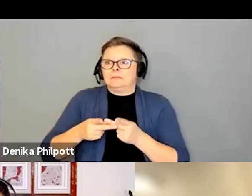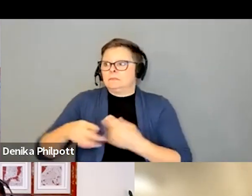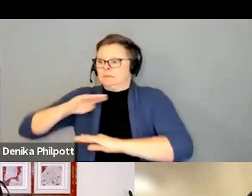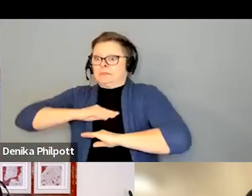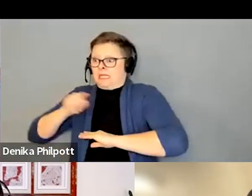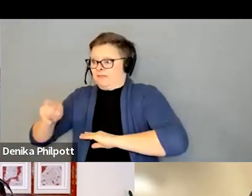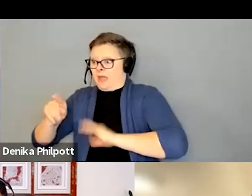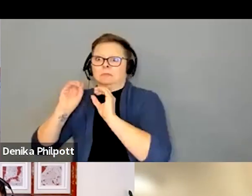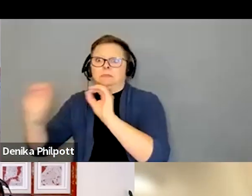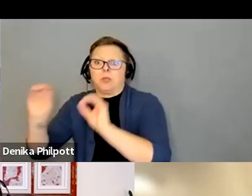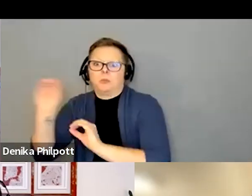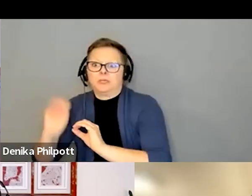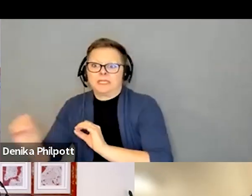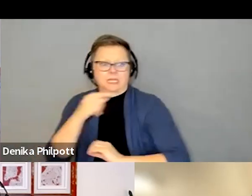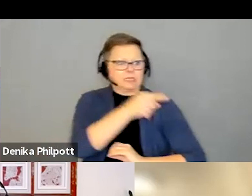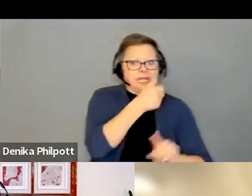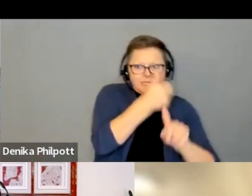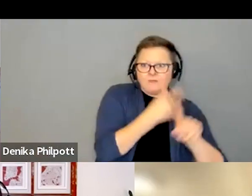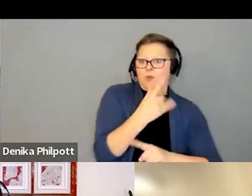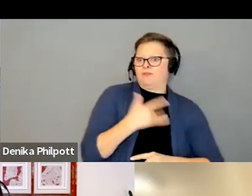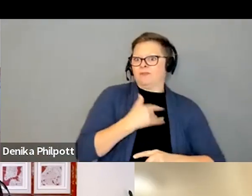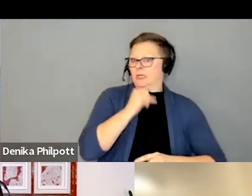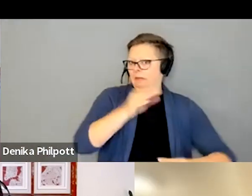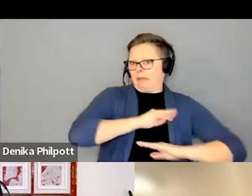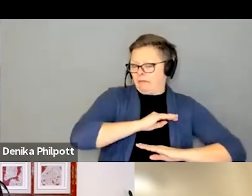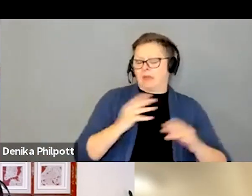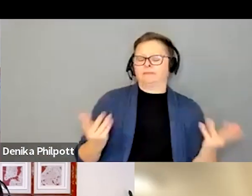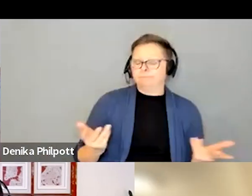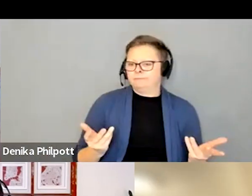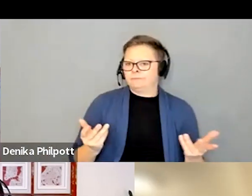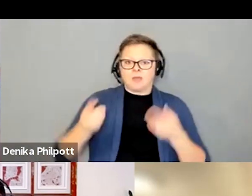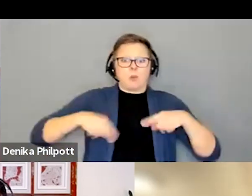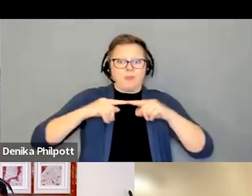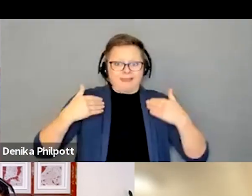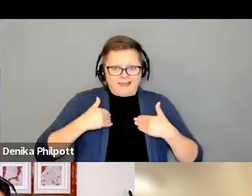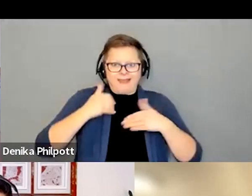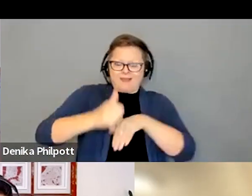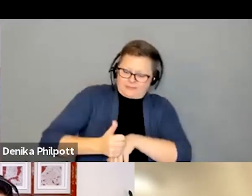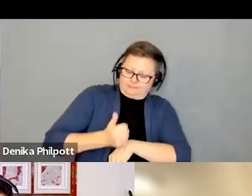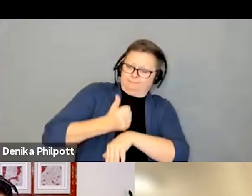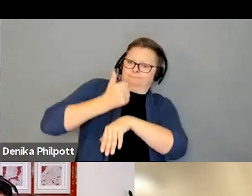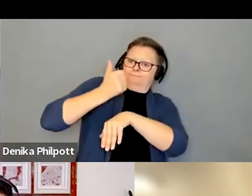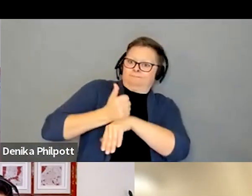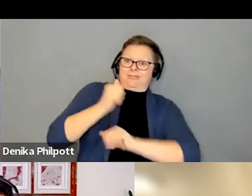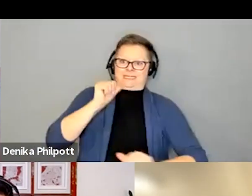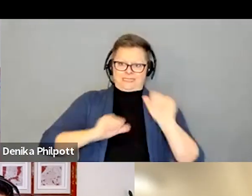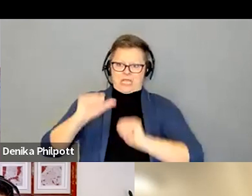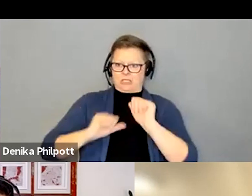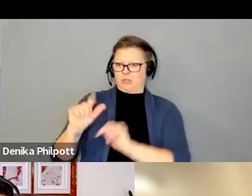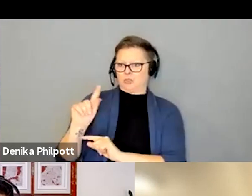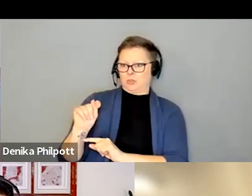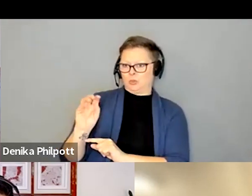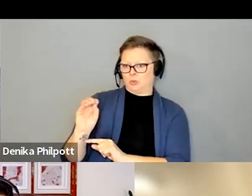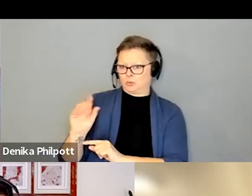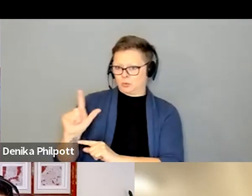so that's one thing. But then the other thing is, you know what? We have an implementation science tool, and we have a way